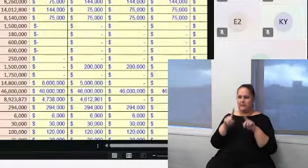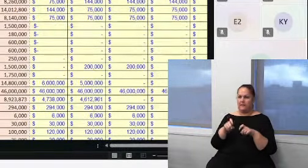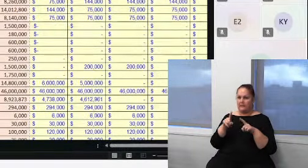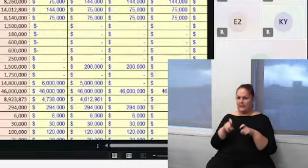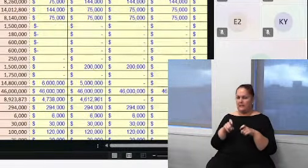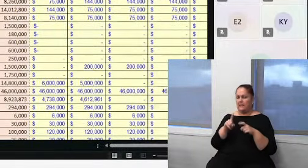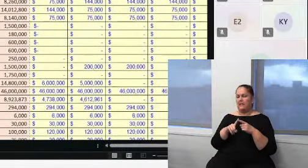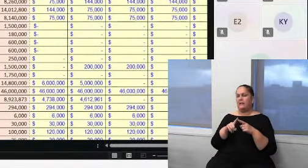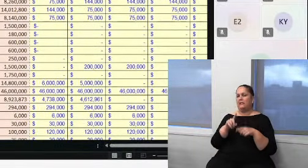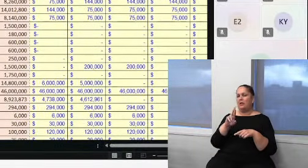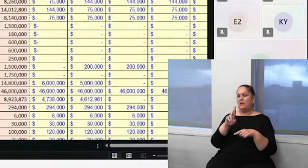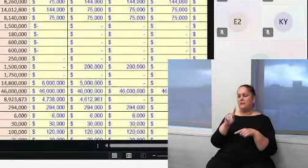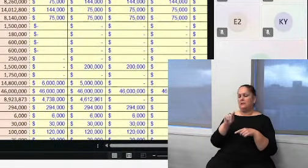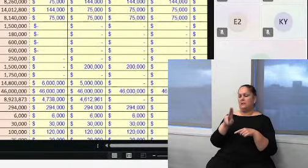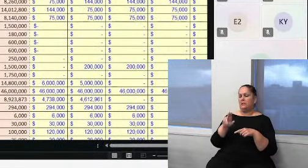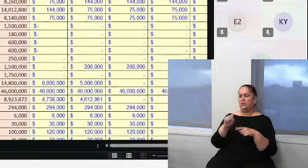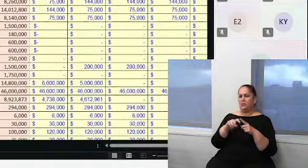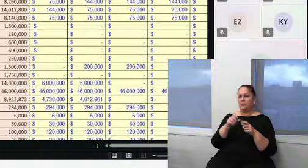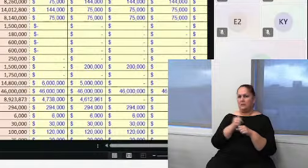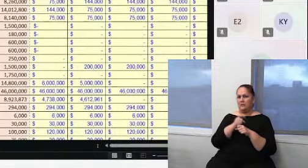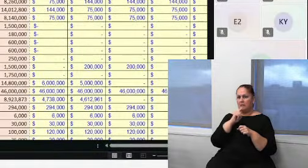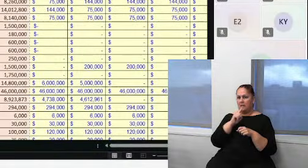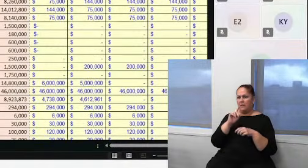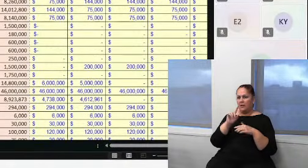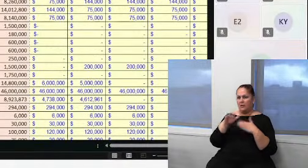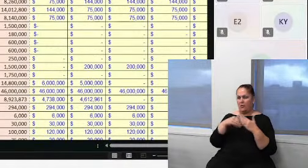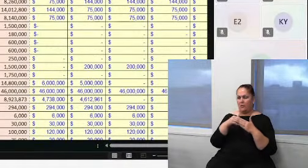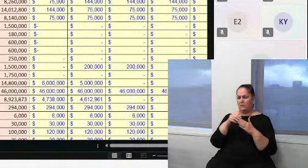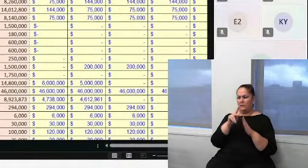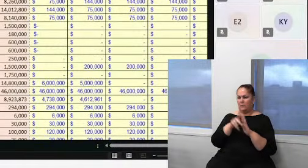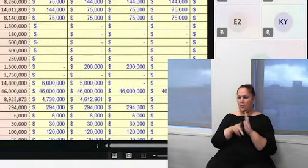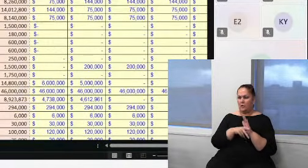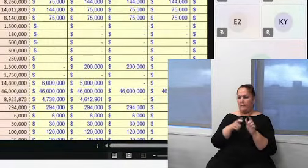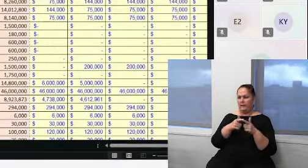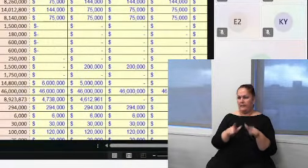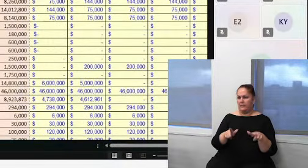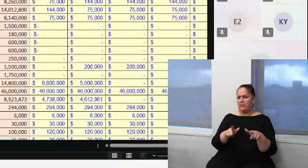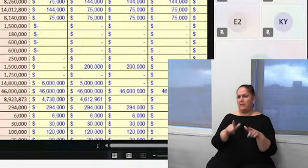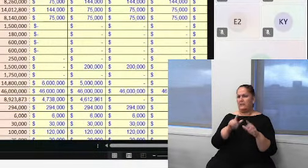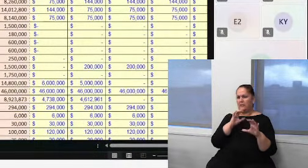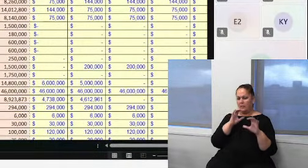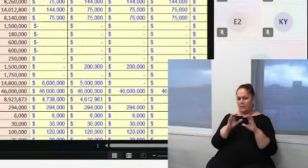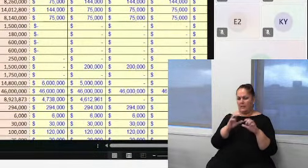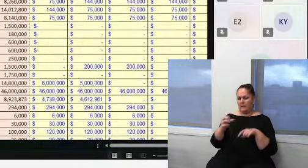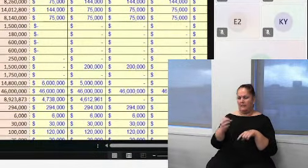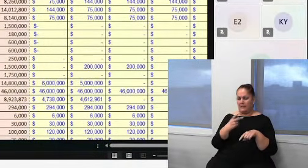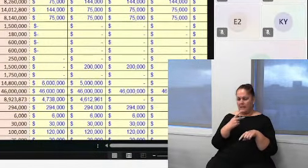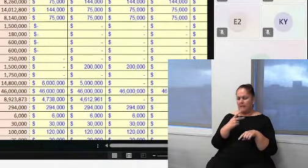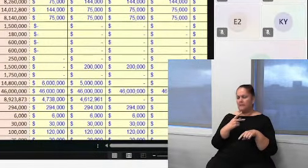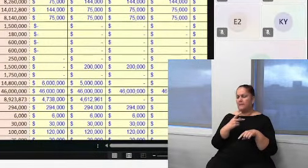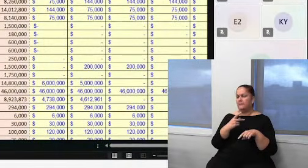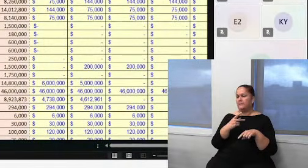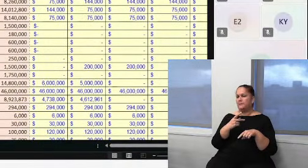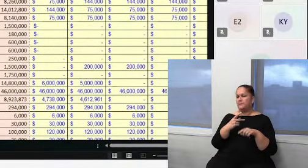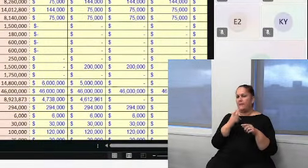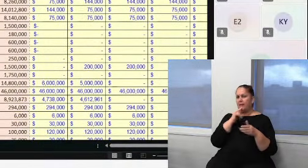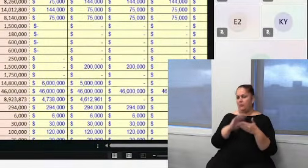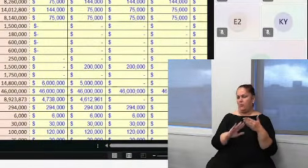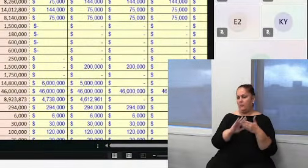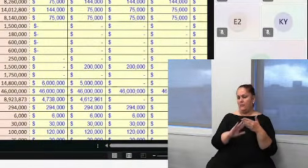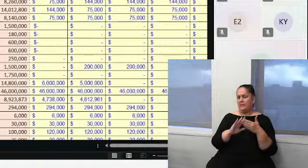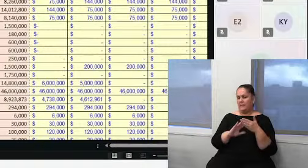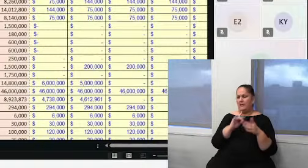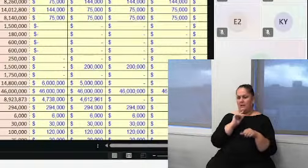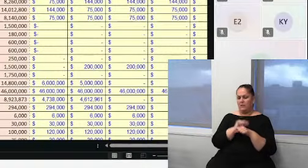from the field, from the SCADA and the RTUs, ensuring that the different protocols of languages that are communicating back